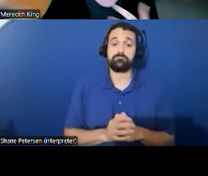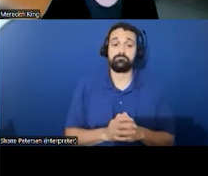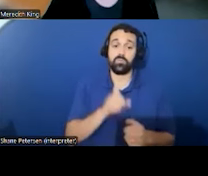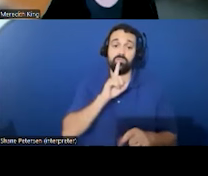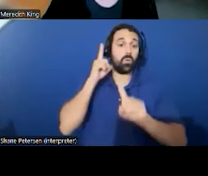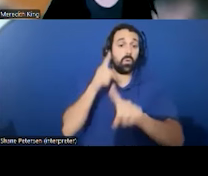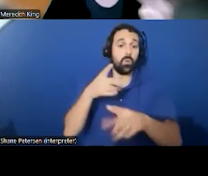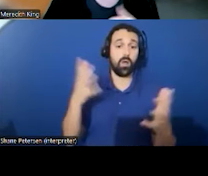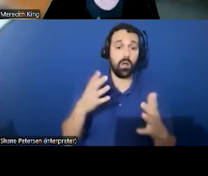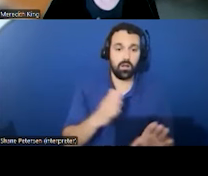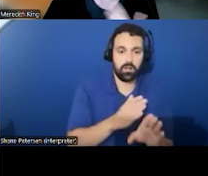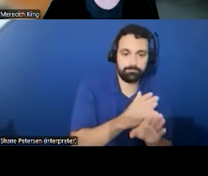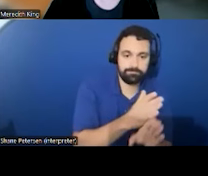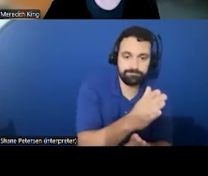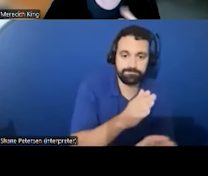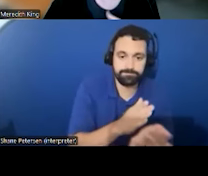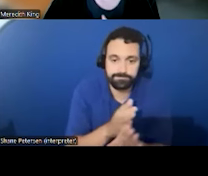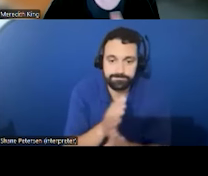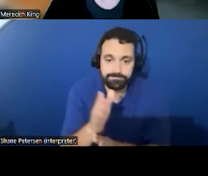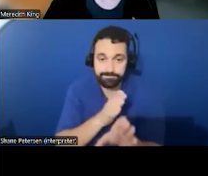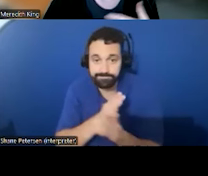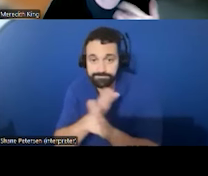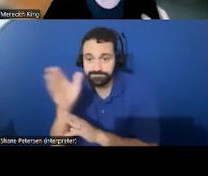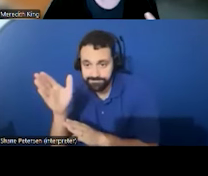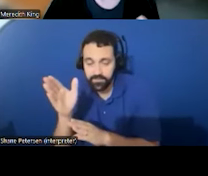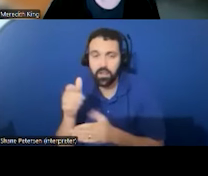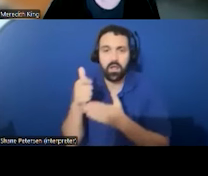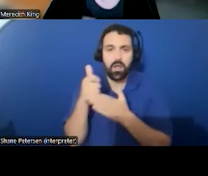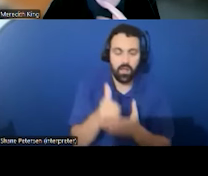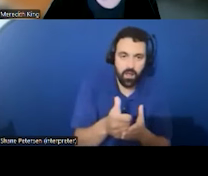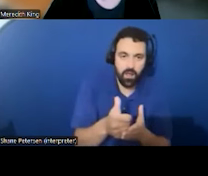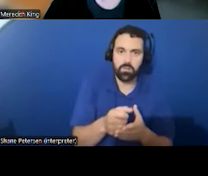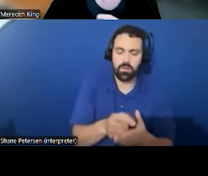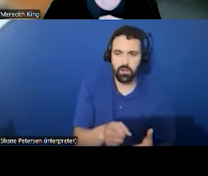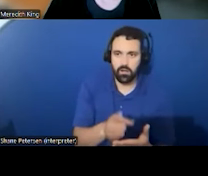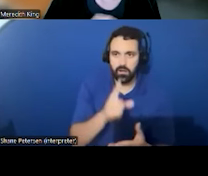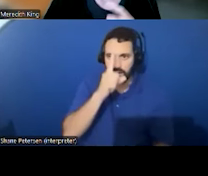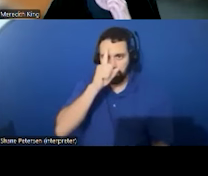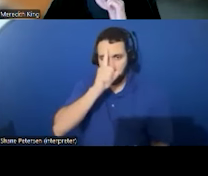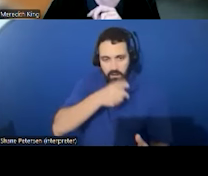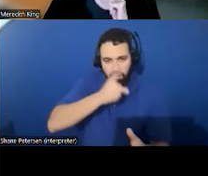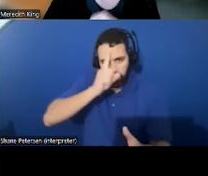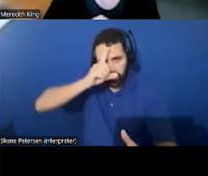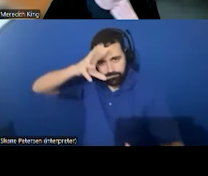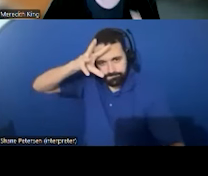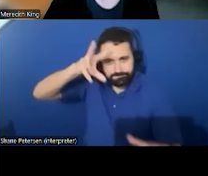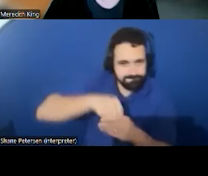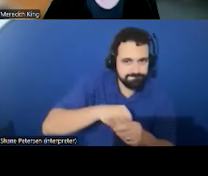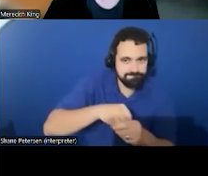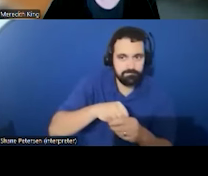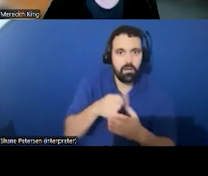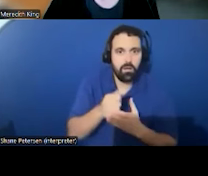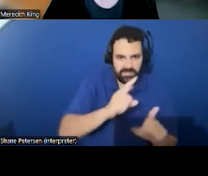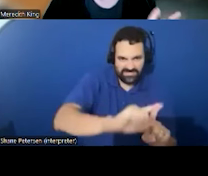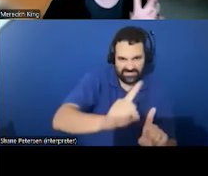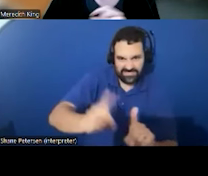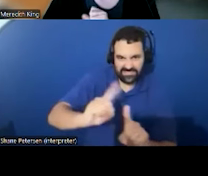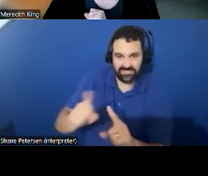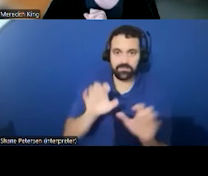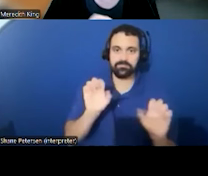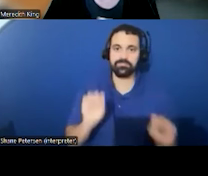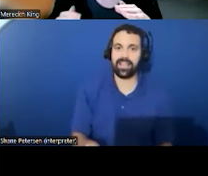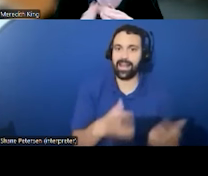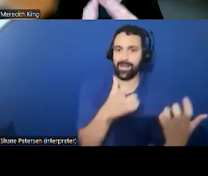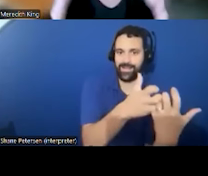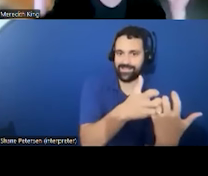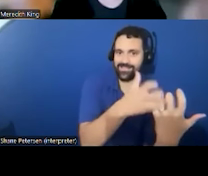become interested and stay invested in that learning. When we give them those multiple means of engagement, we are making